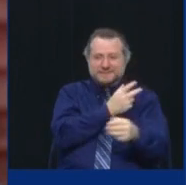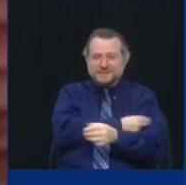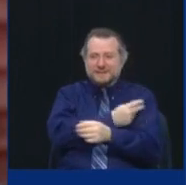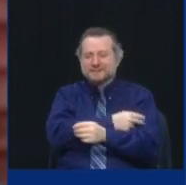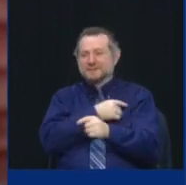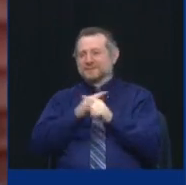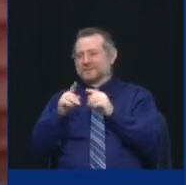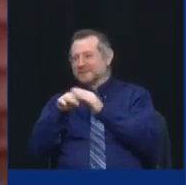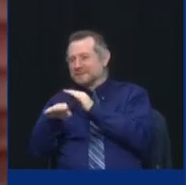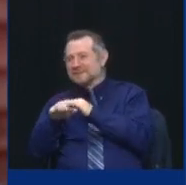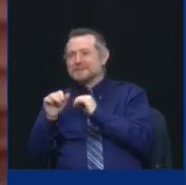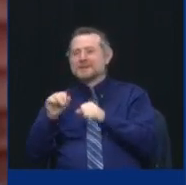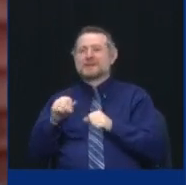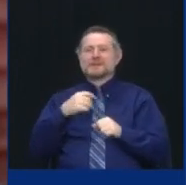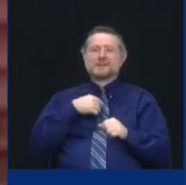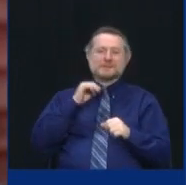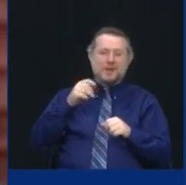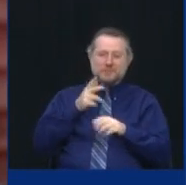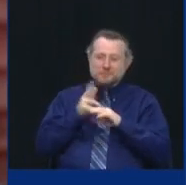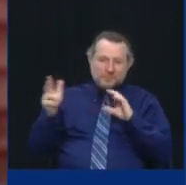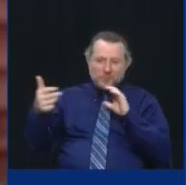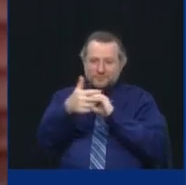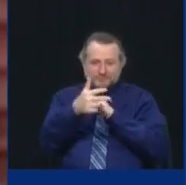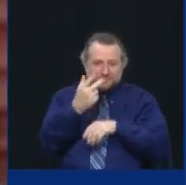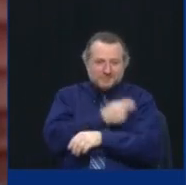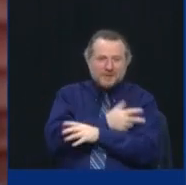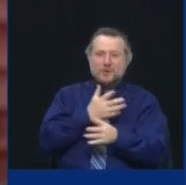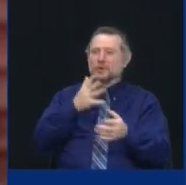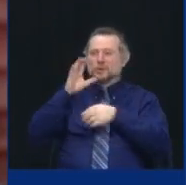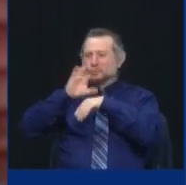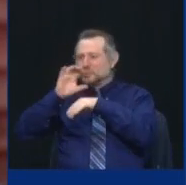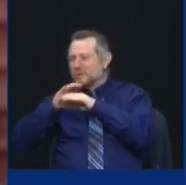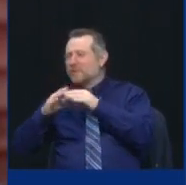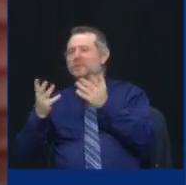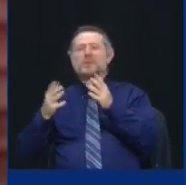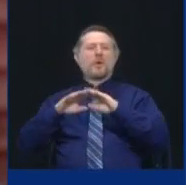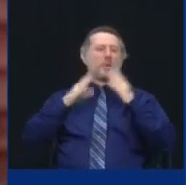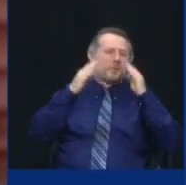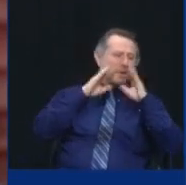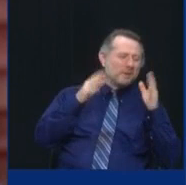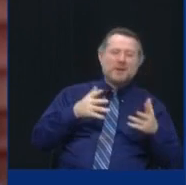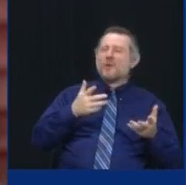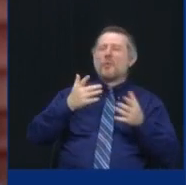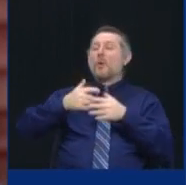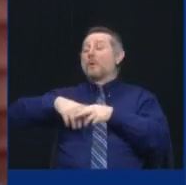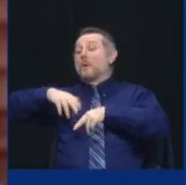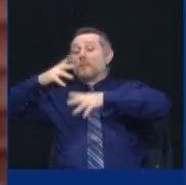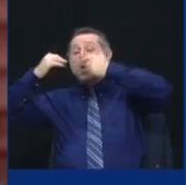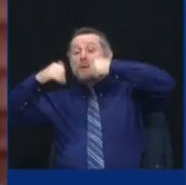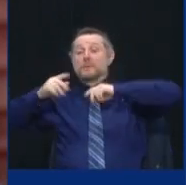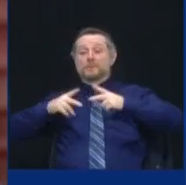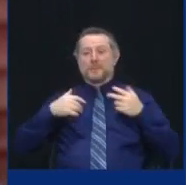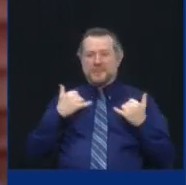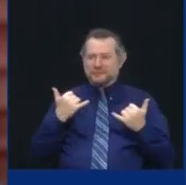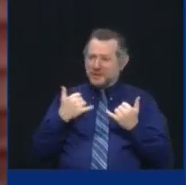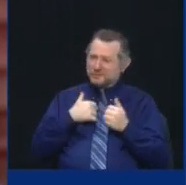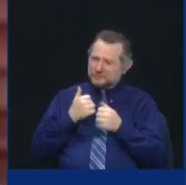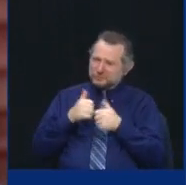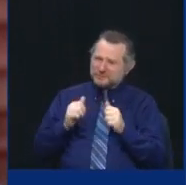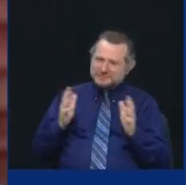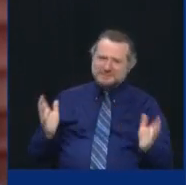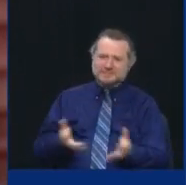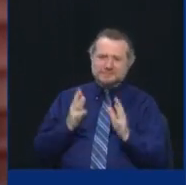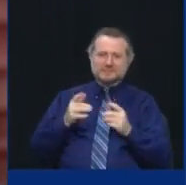mobile vaccine sites. We're going to churches. We're going to public housing projects. And now we're actually offering incentives